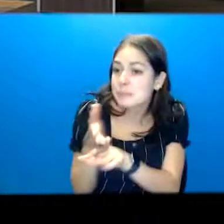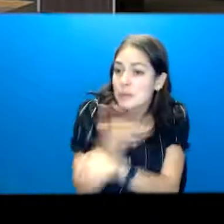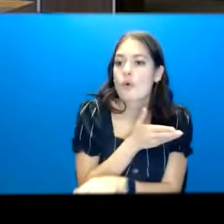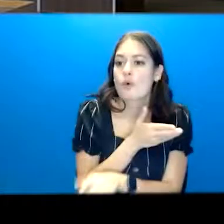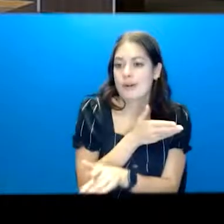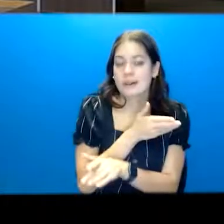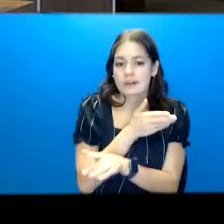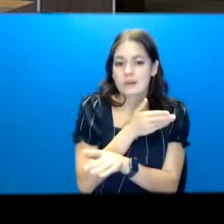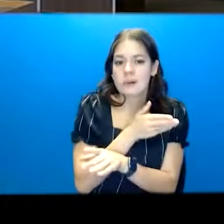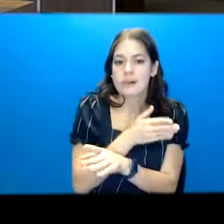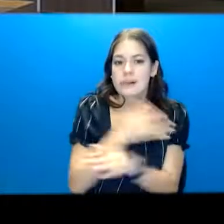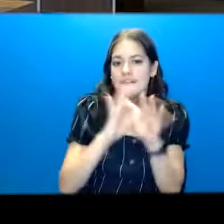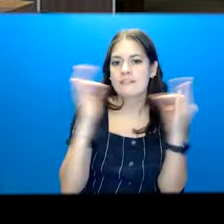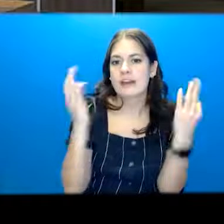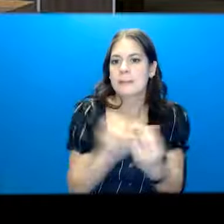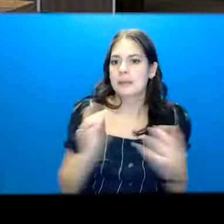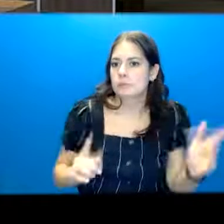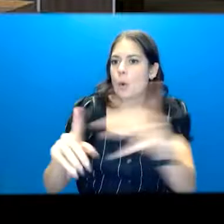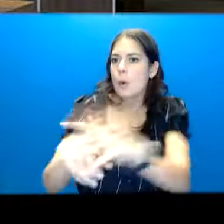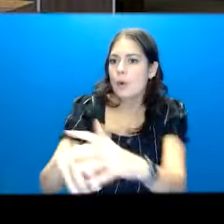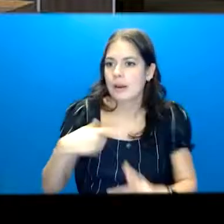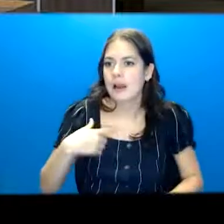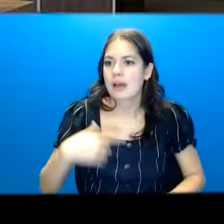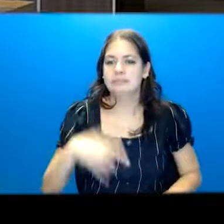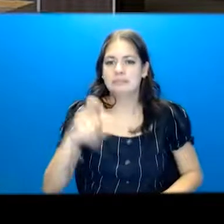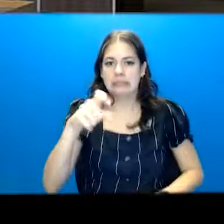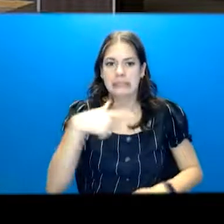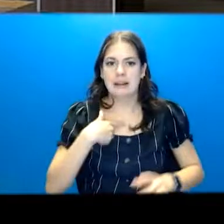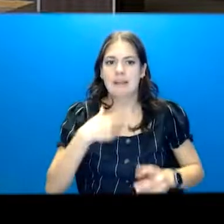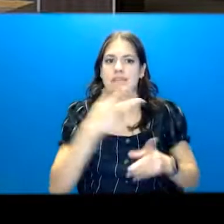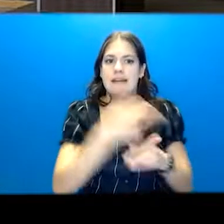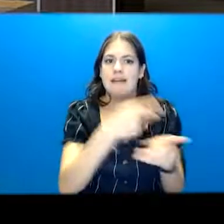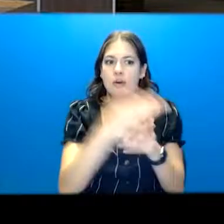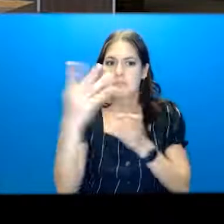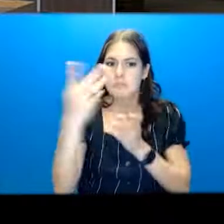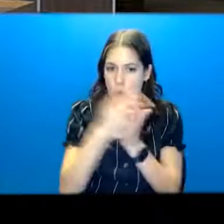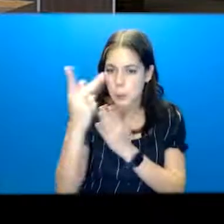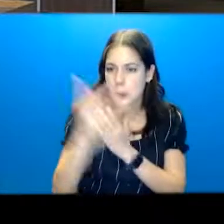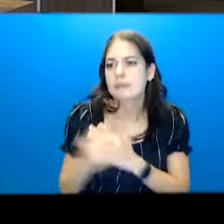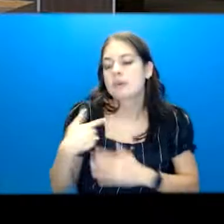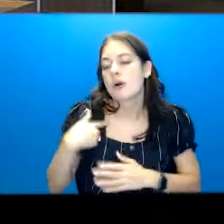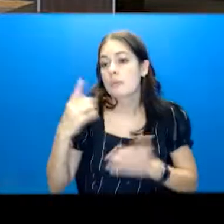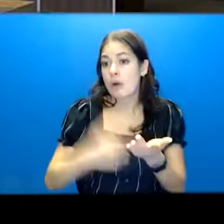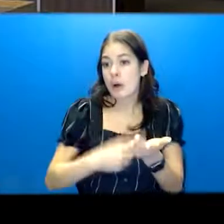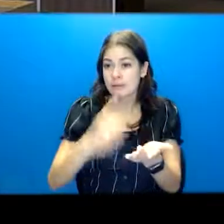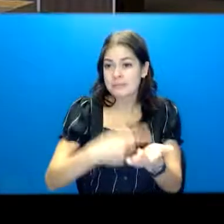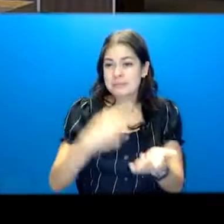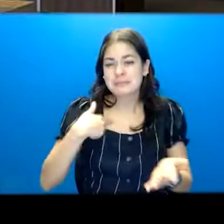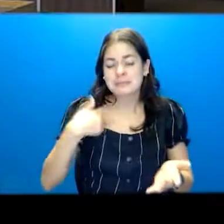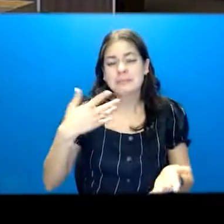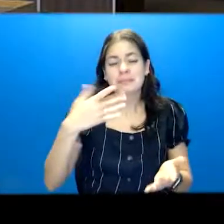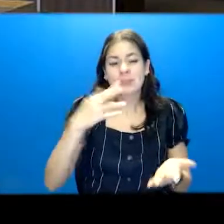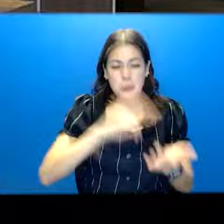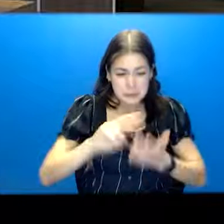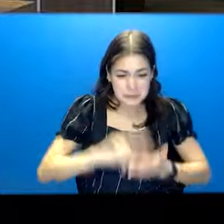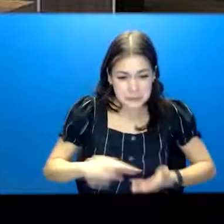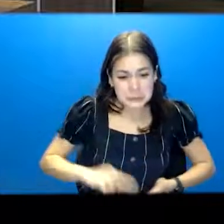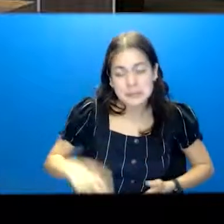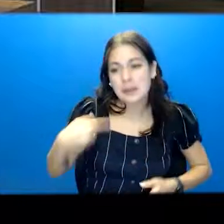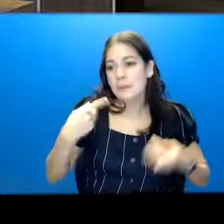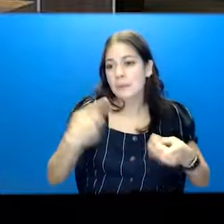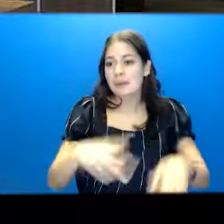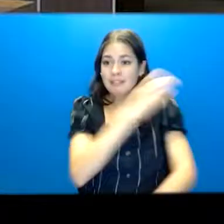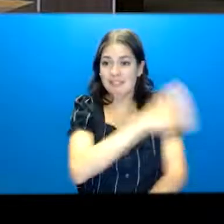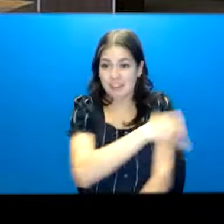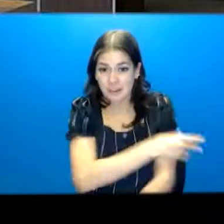to families showing up at coordinated specialty care programs. And so a lot of the times in research and even throughout clinical care, we